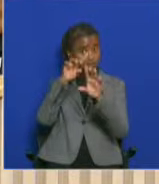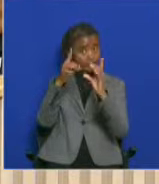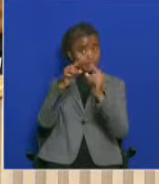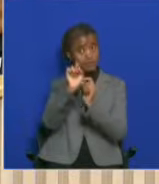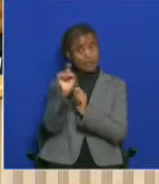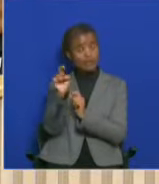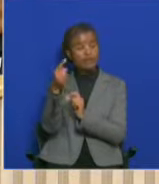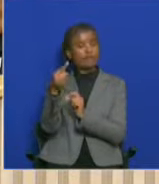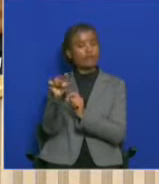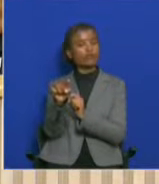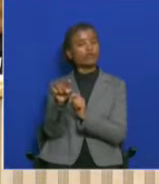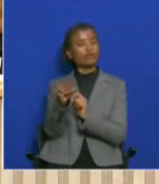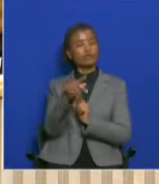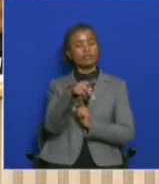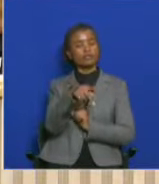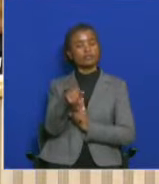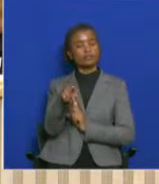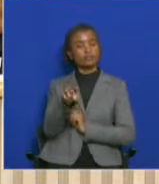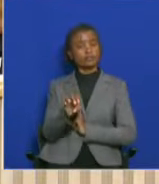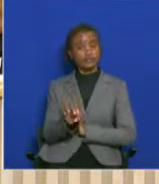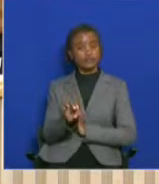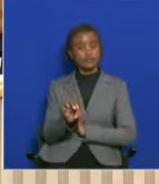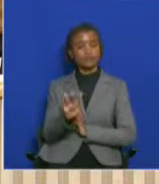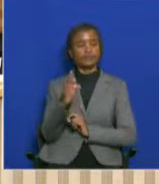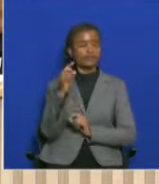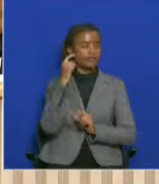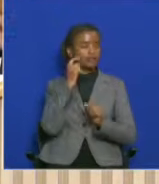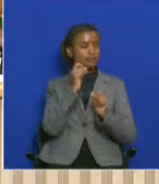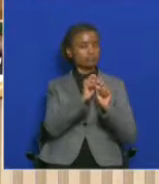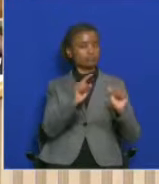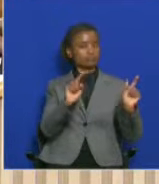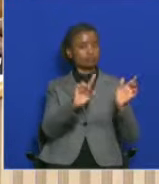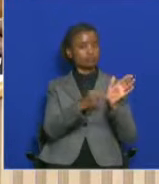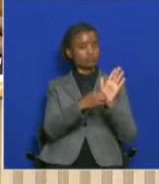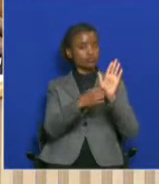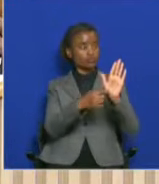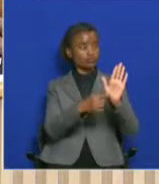just play that voice note, if it's available.